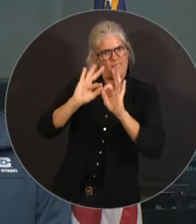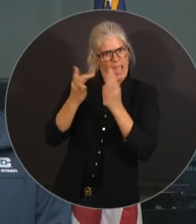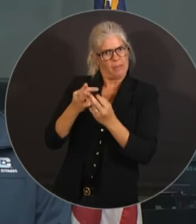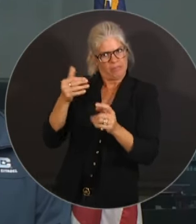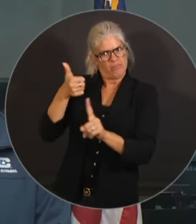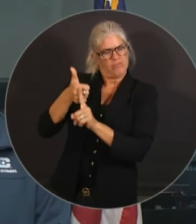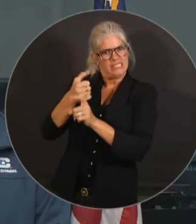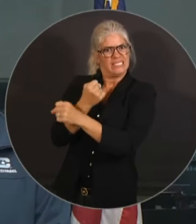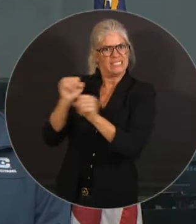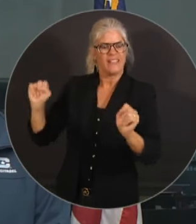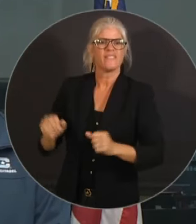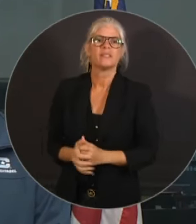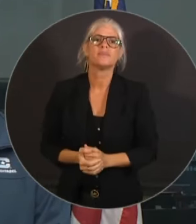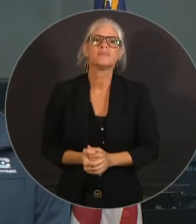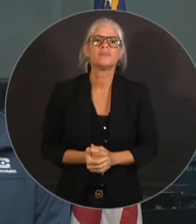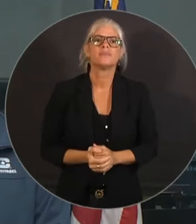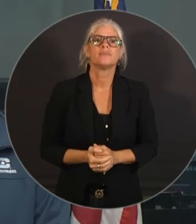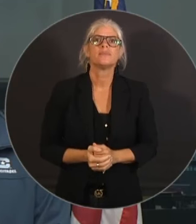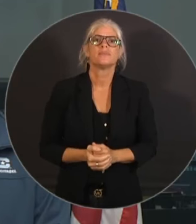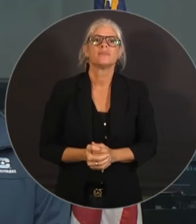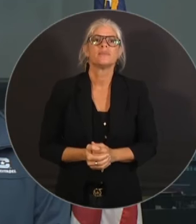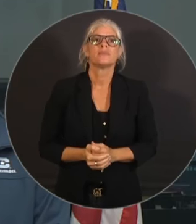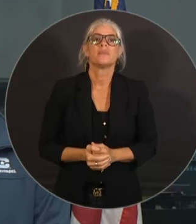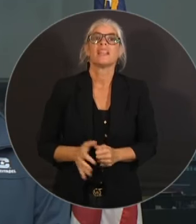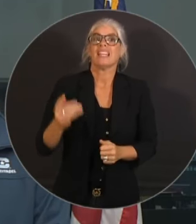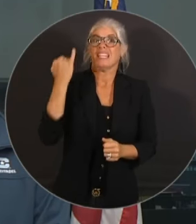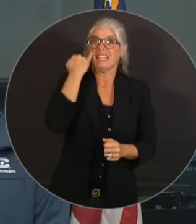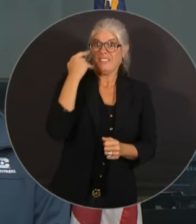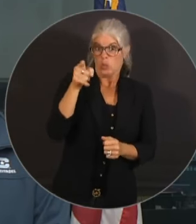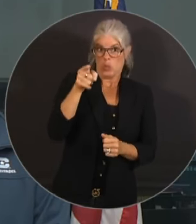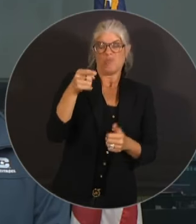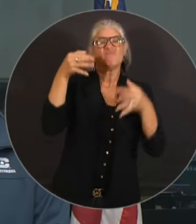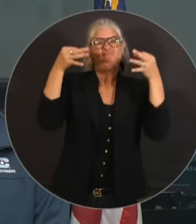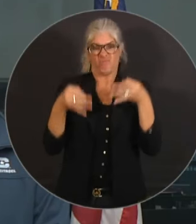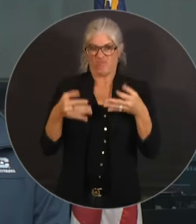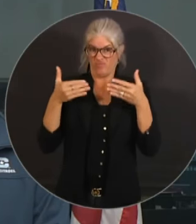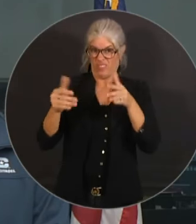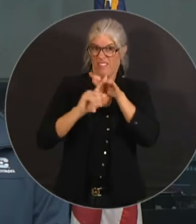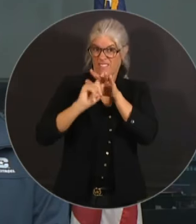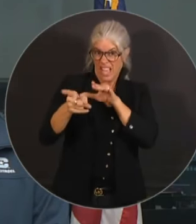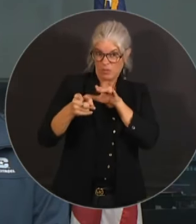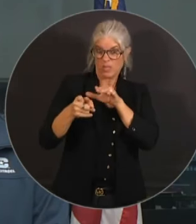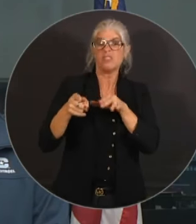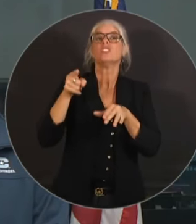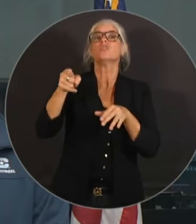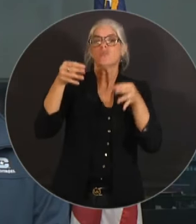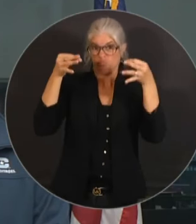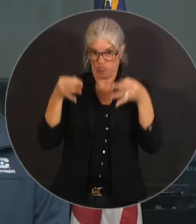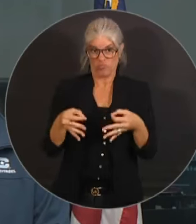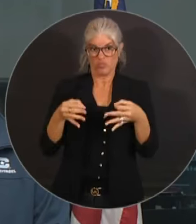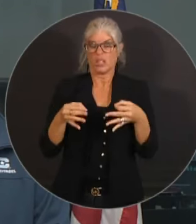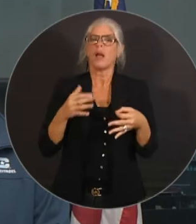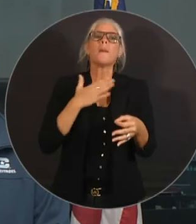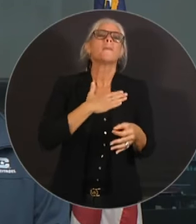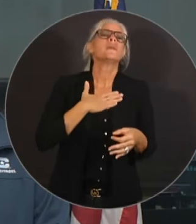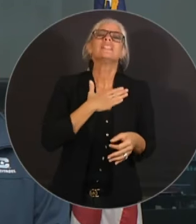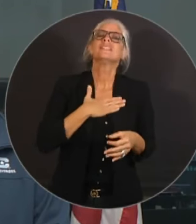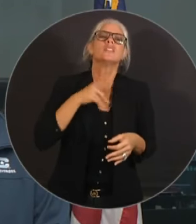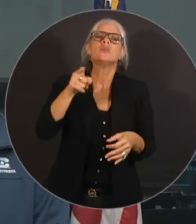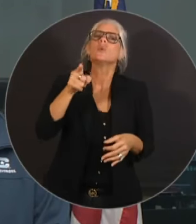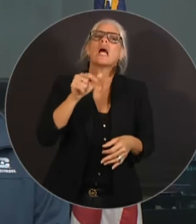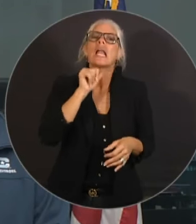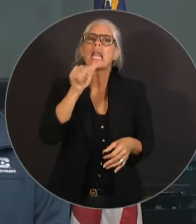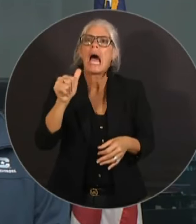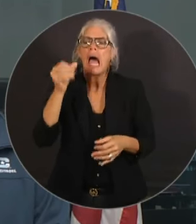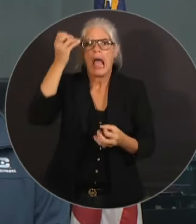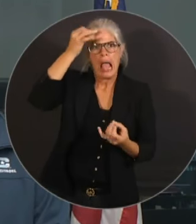safe. If you are going to evacuate, and if you're considering doing that, please do not be concerned about the potential